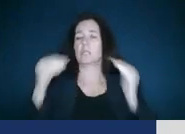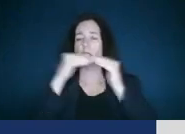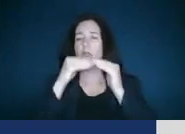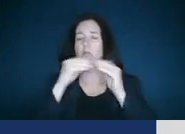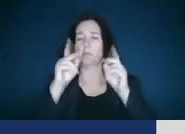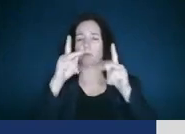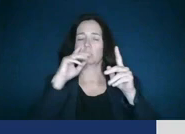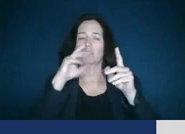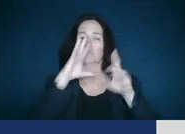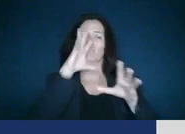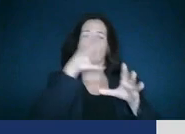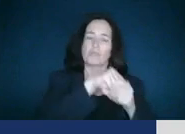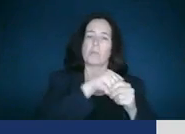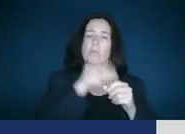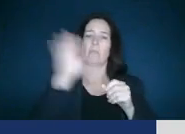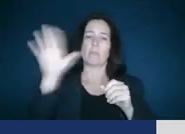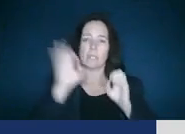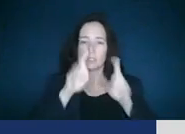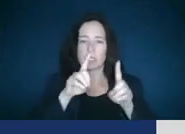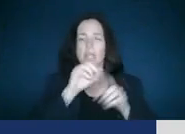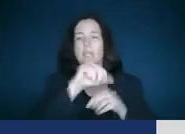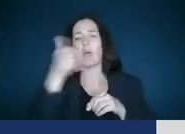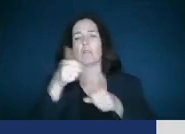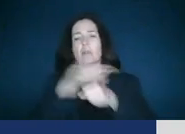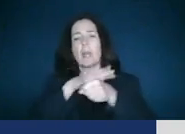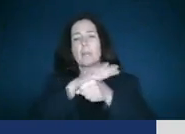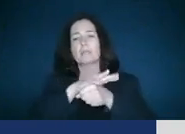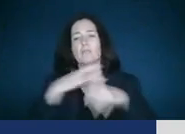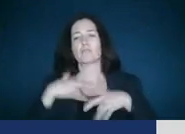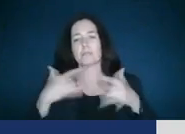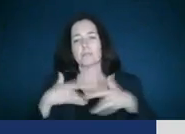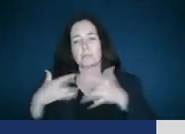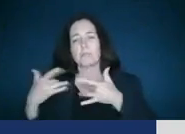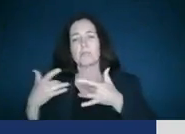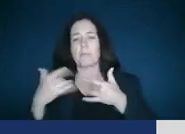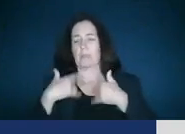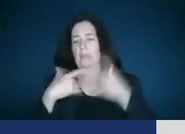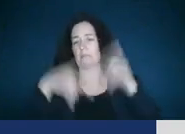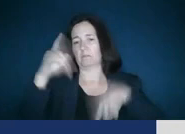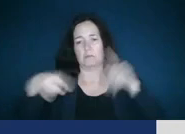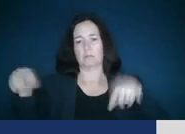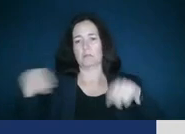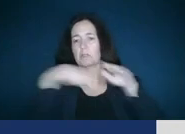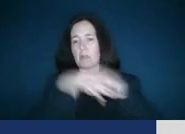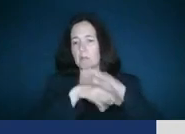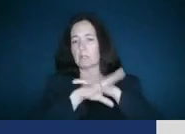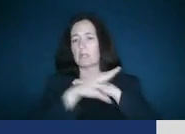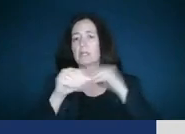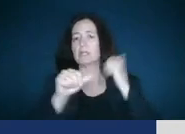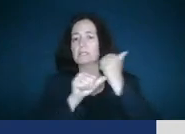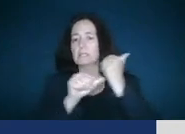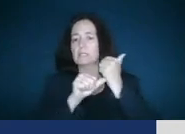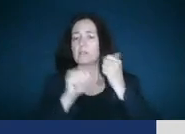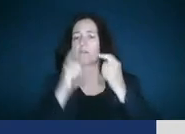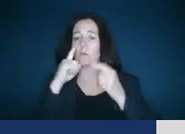participate in their education as well as other campus activities. We offer a variety of accommodations and assistance to the eligible